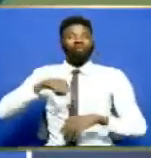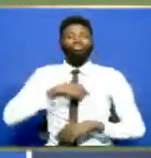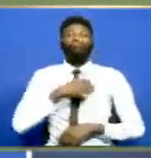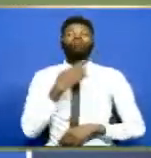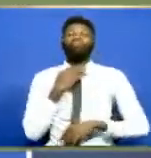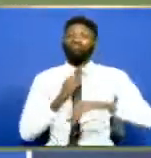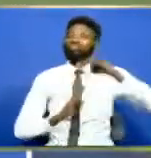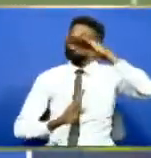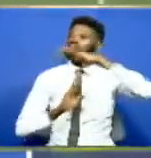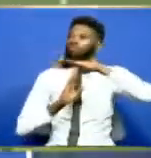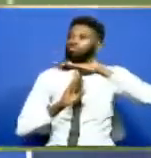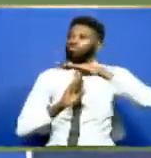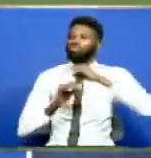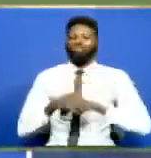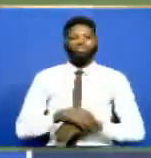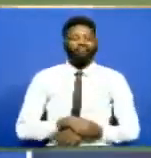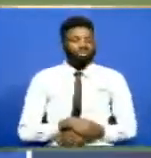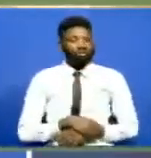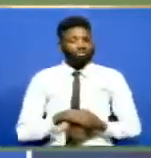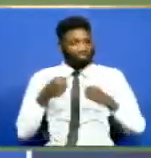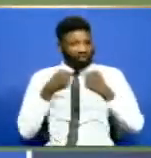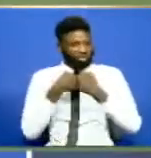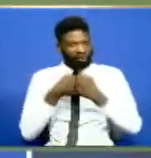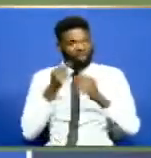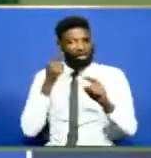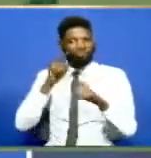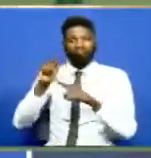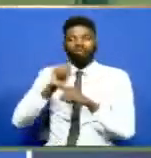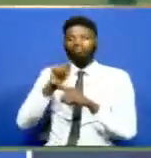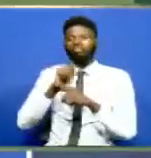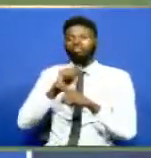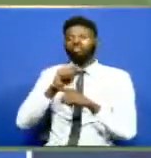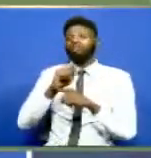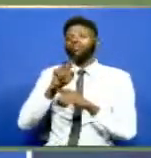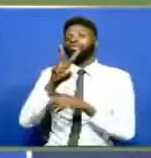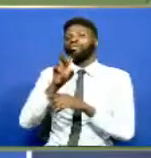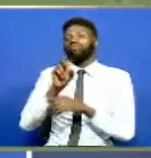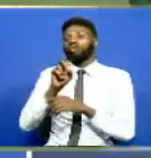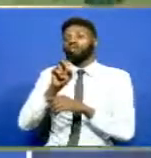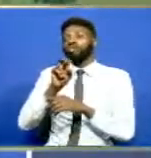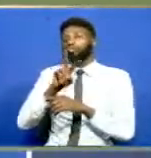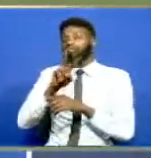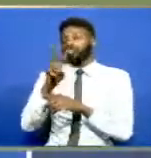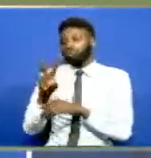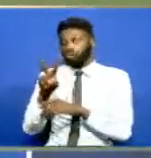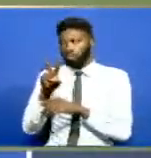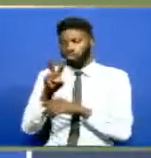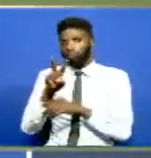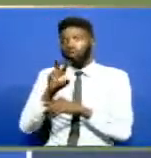matches will be used as build-up matches towards the upcoming 2022 FIFA World Cup qualifiers that get